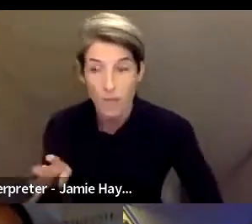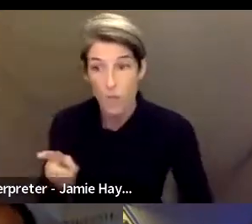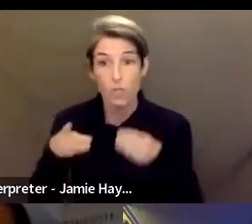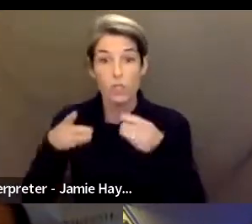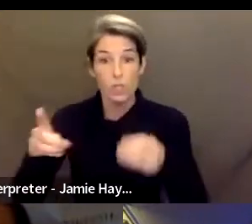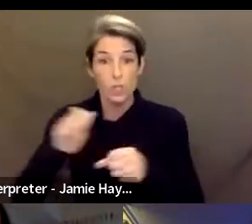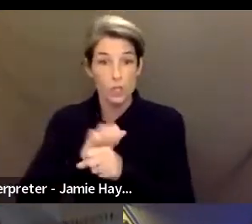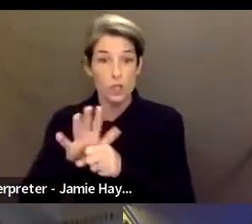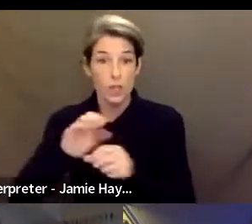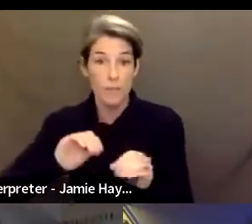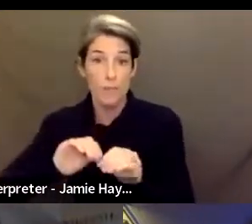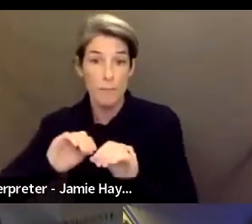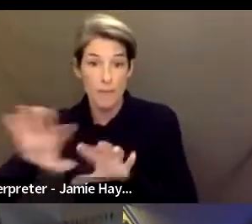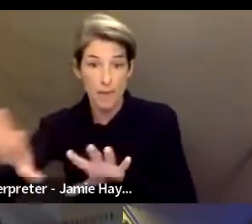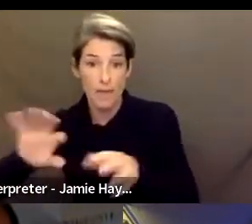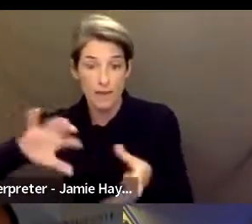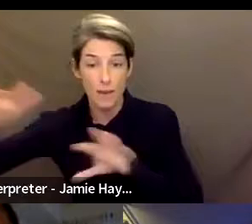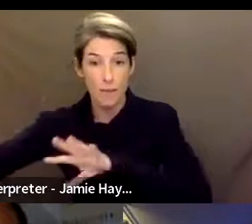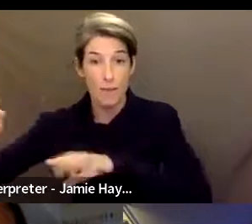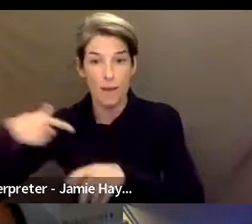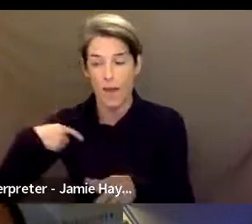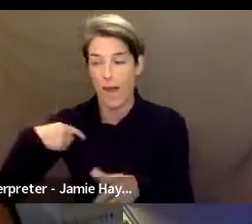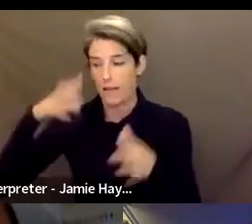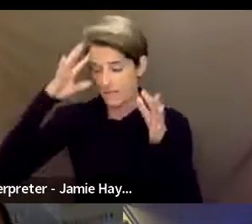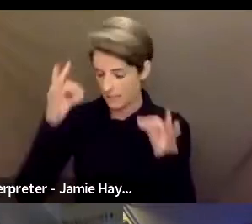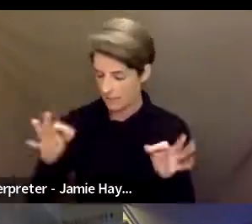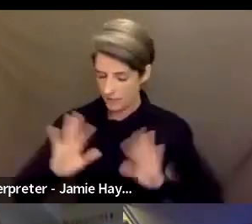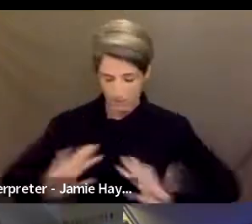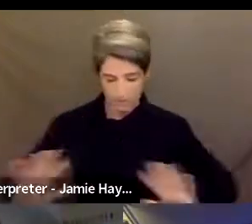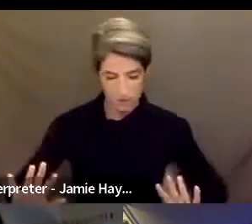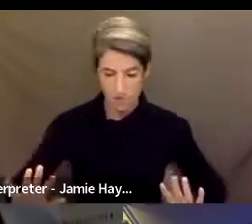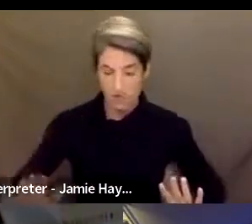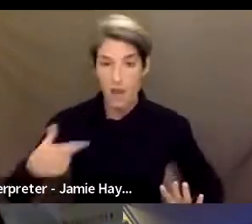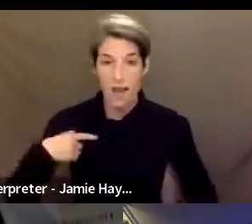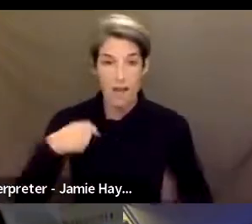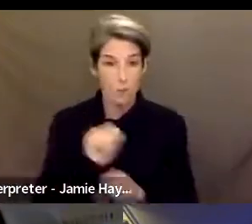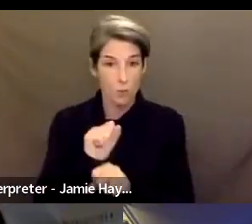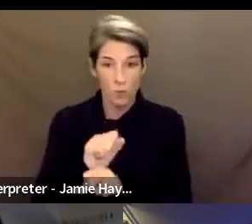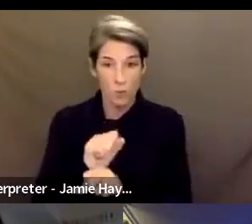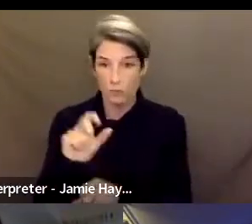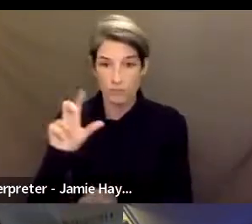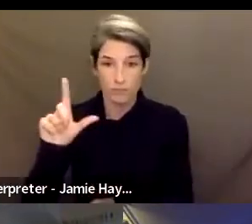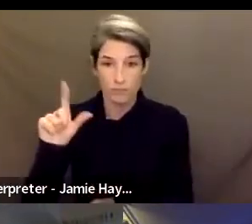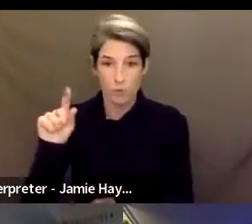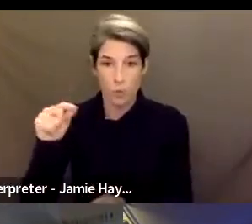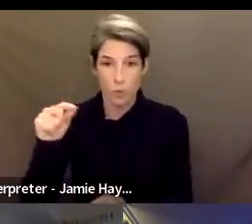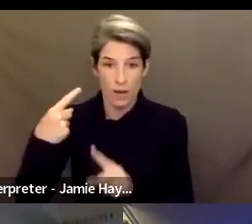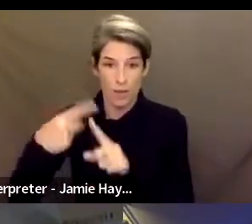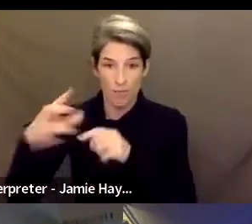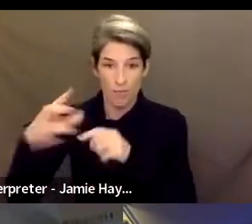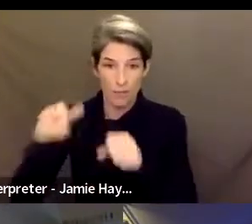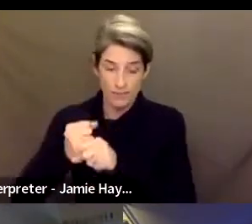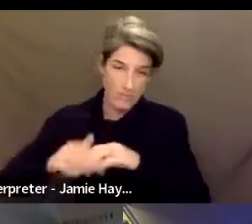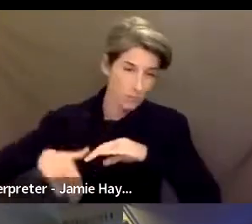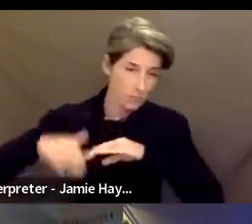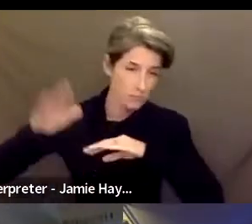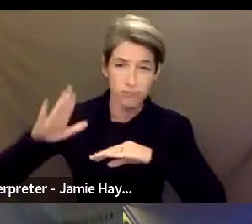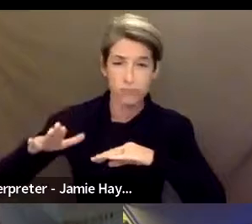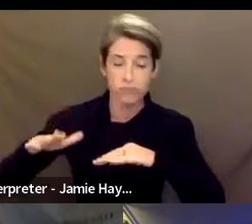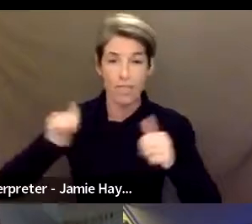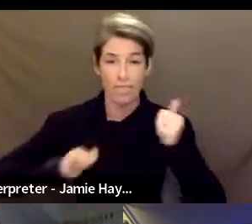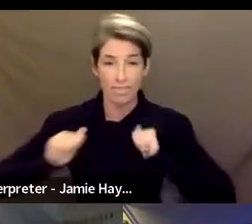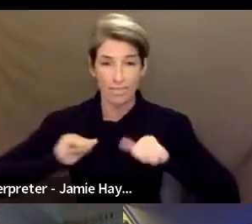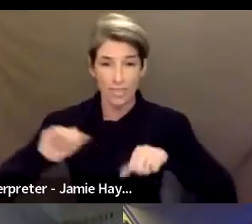And again, it was a conglomeration of just 20 plus years in the theater industry and all of the things. But a cultural coordinator is an